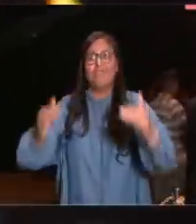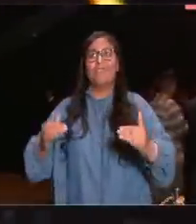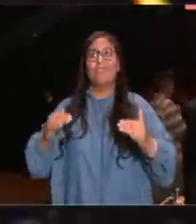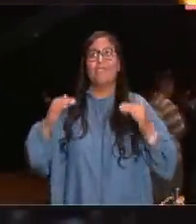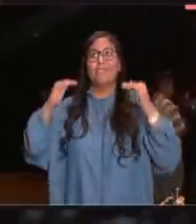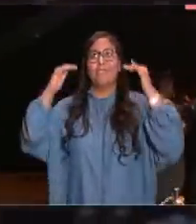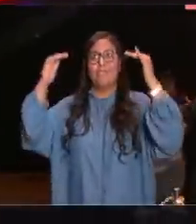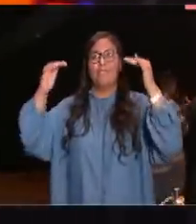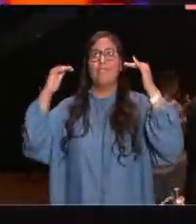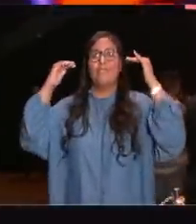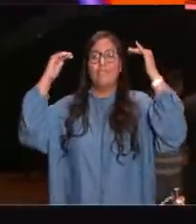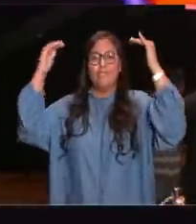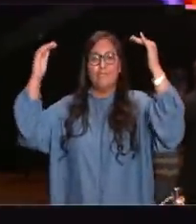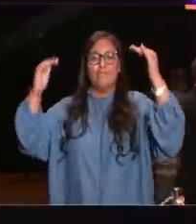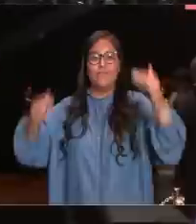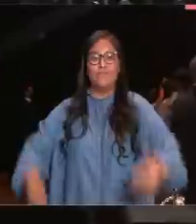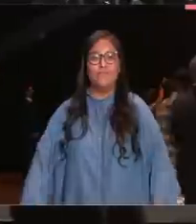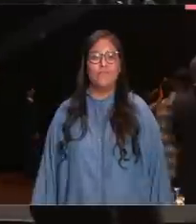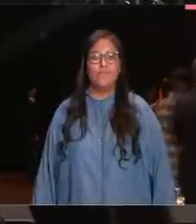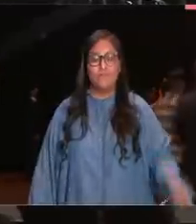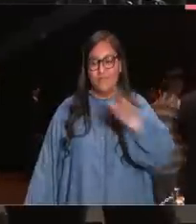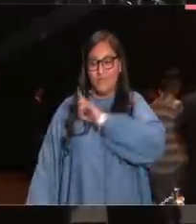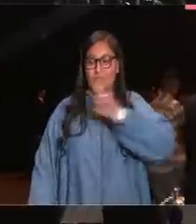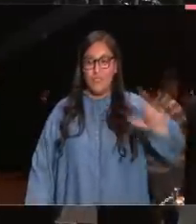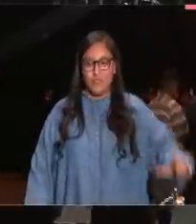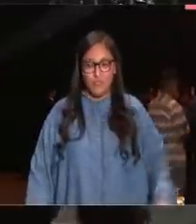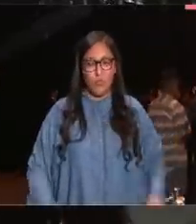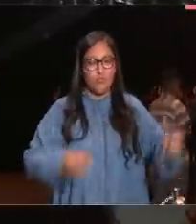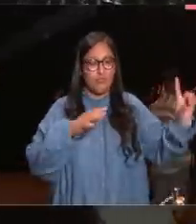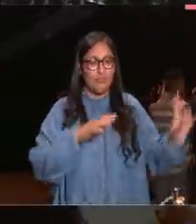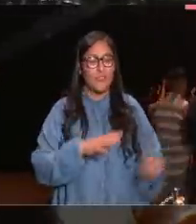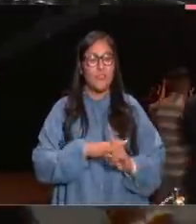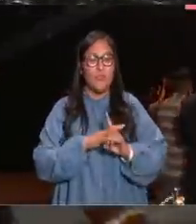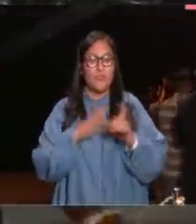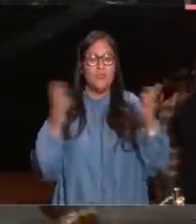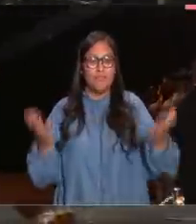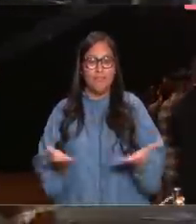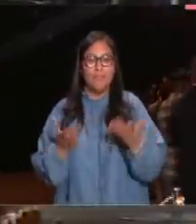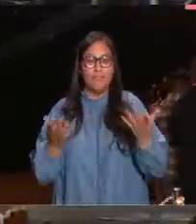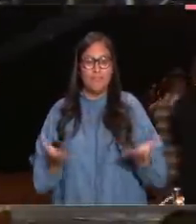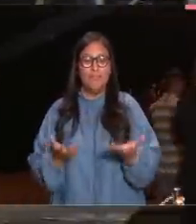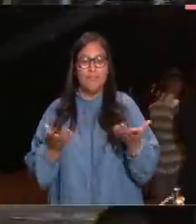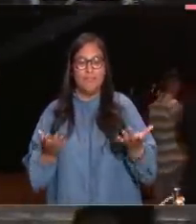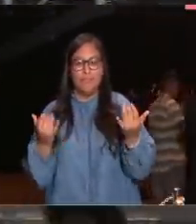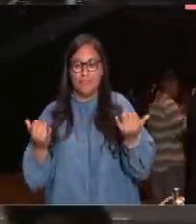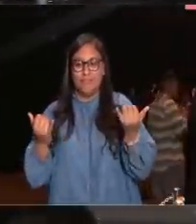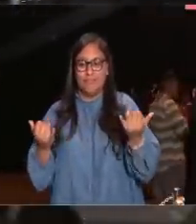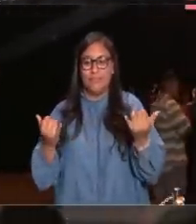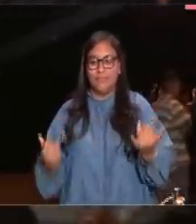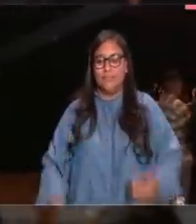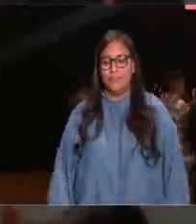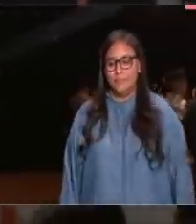exalta. Oh, the Lord is here, the Lord is here. El Señor está aquí.